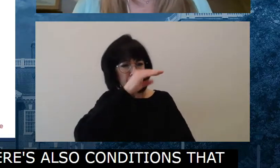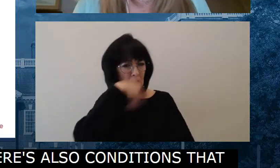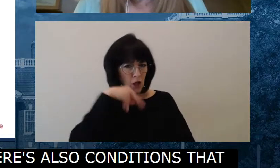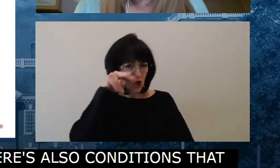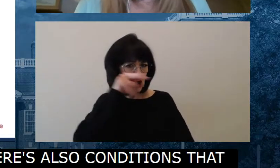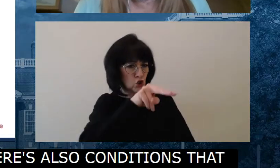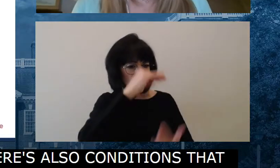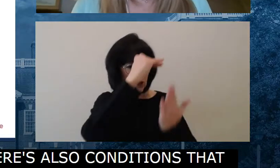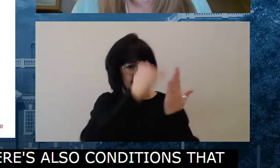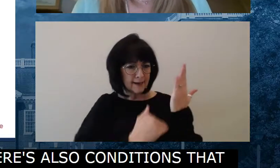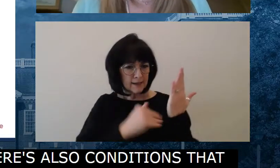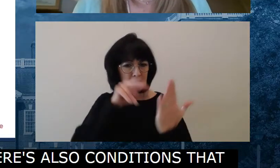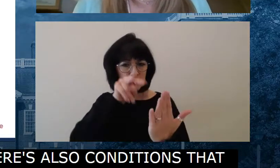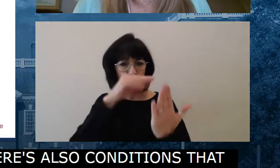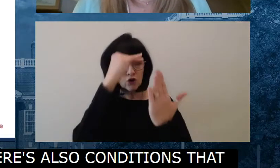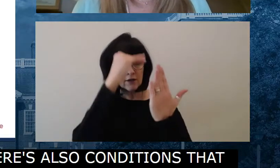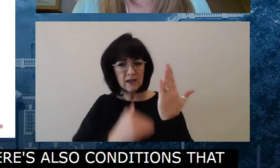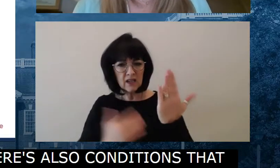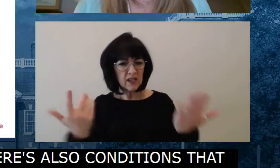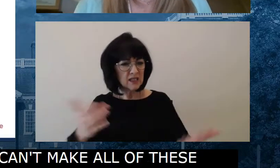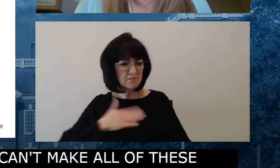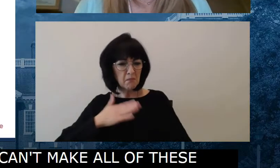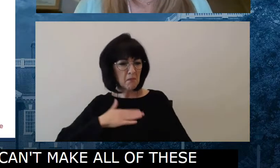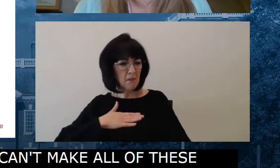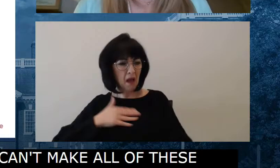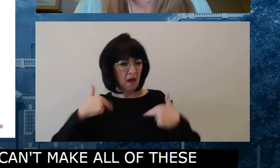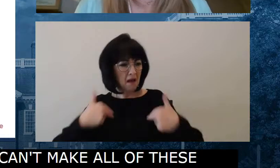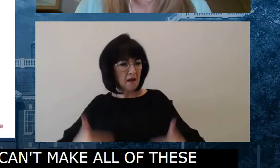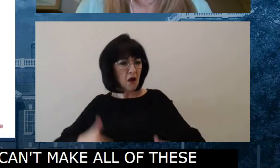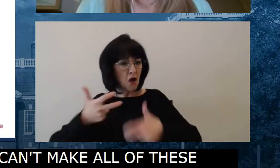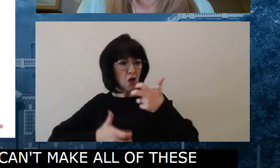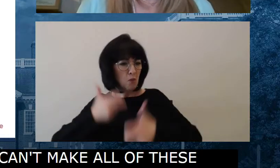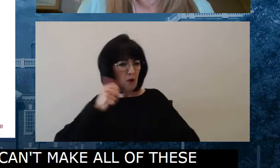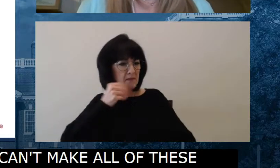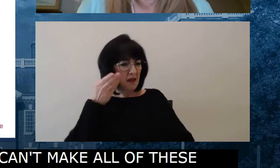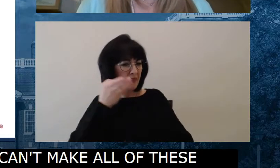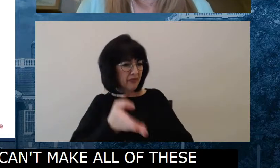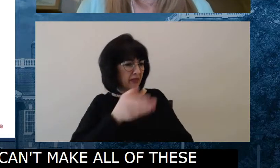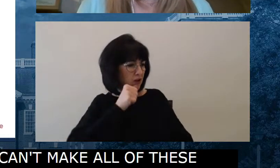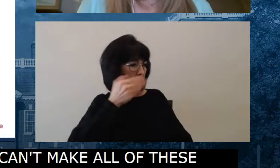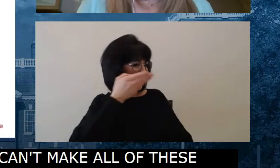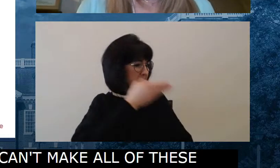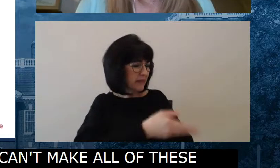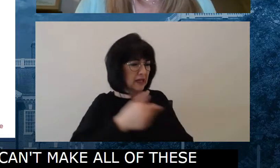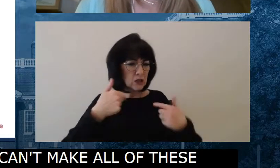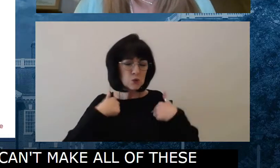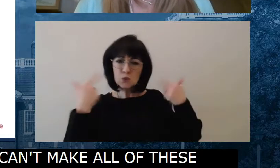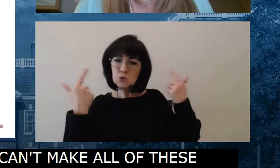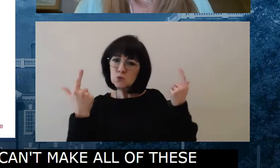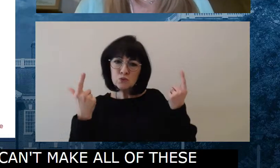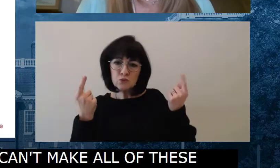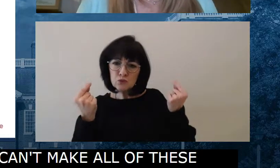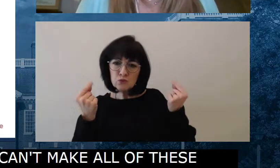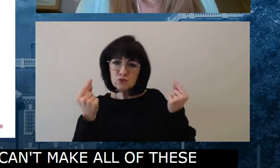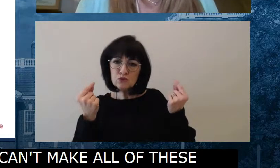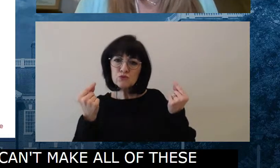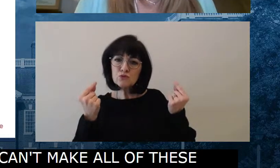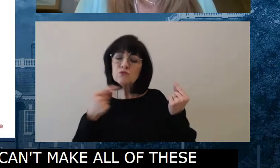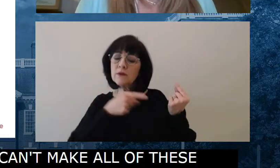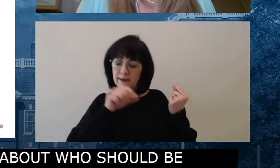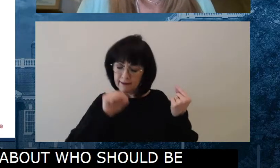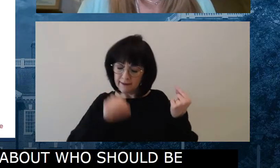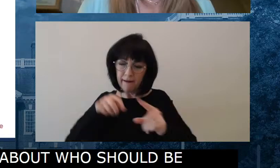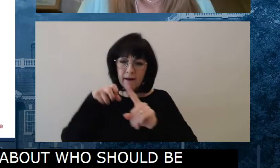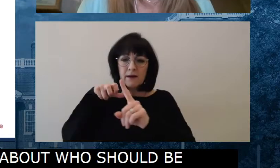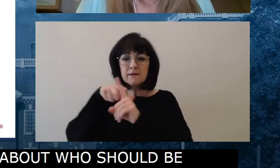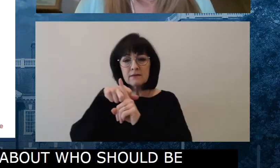really who should be prioritized. We know that there are certain conditions that are at highest risk. But for example, you might have